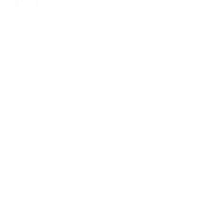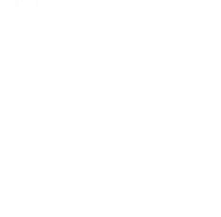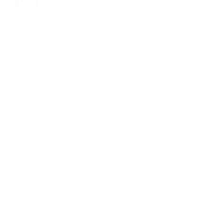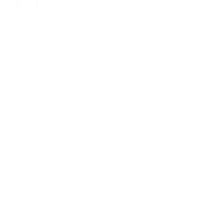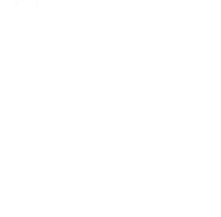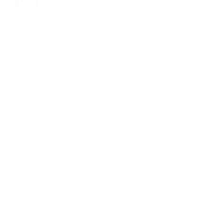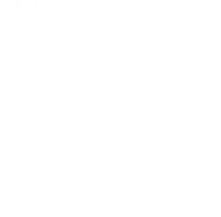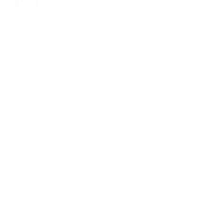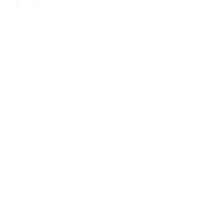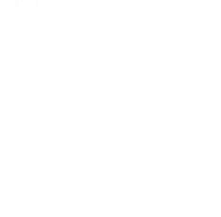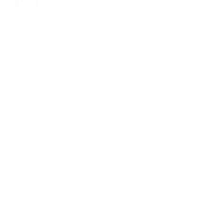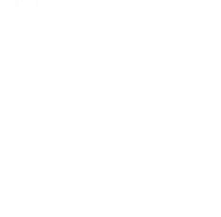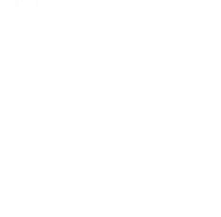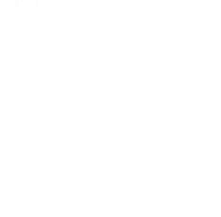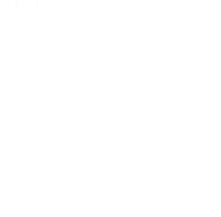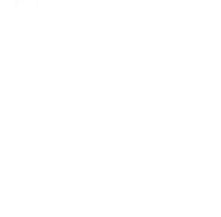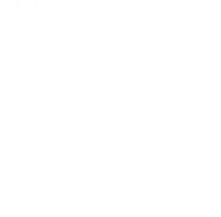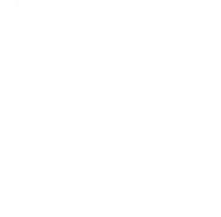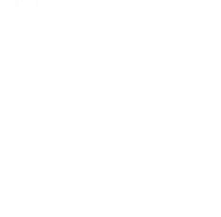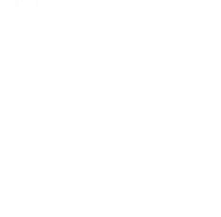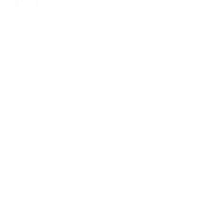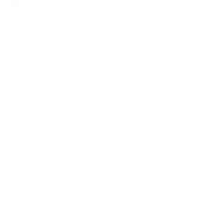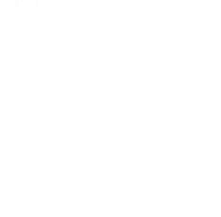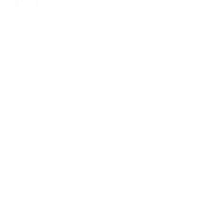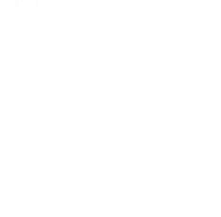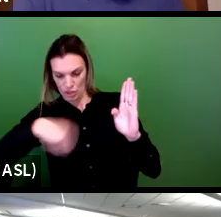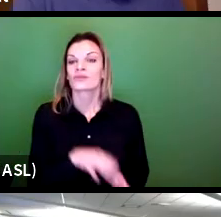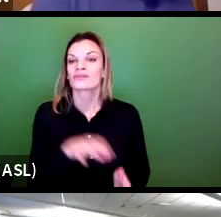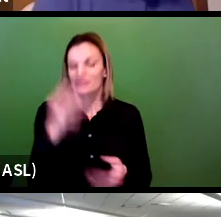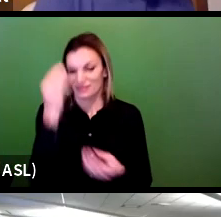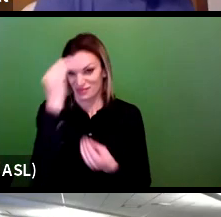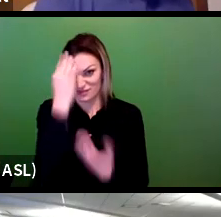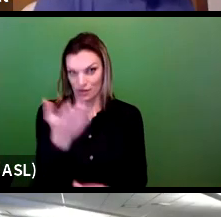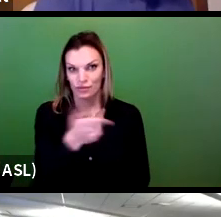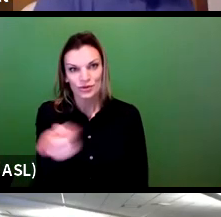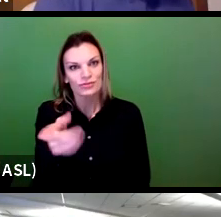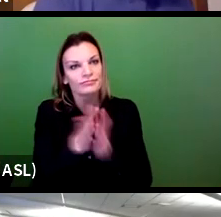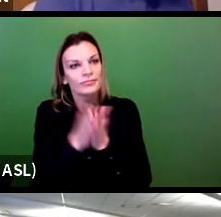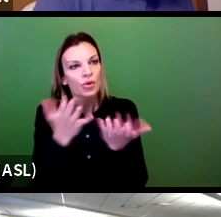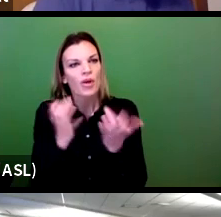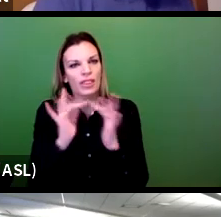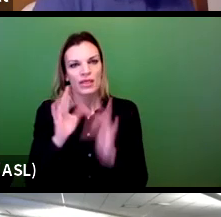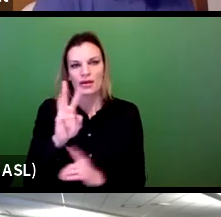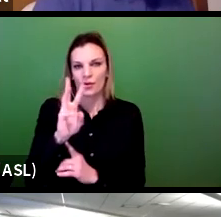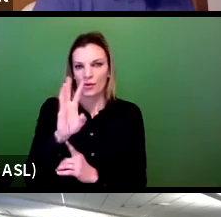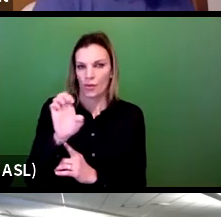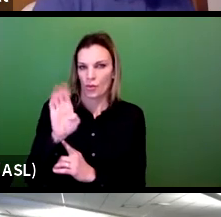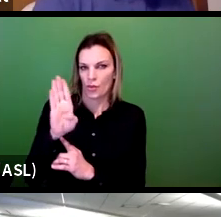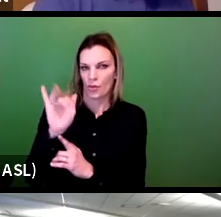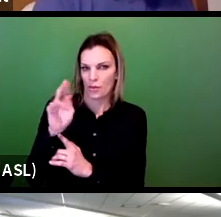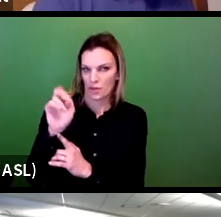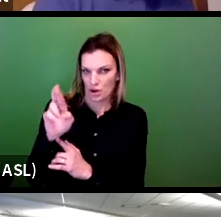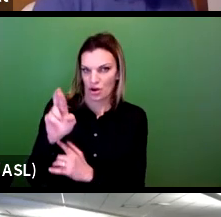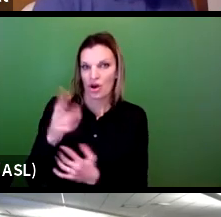Another update, we are in the process of scheduling the webinars that you all requested we schedule. I'm